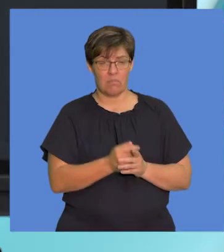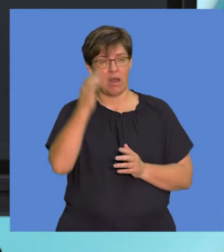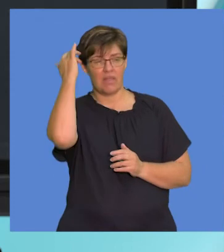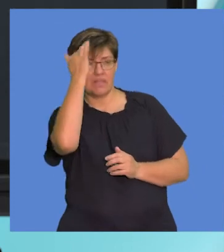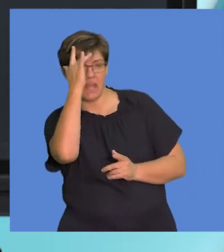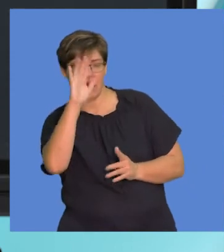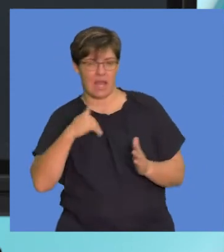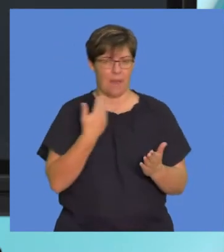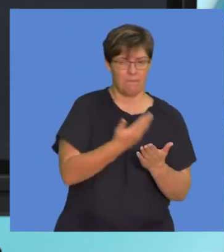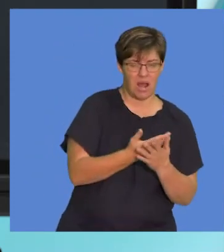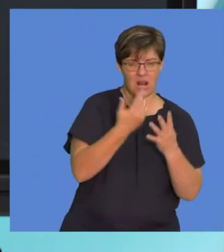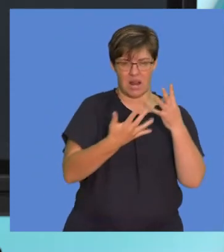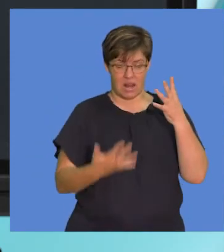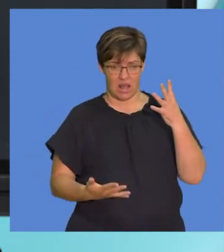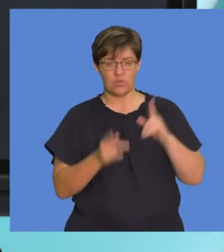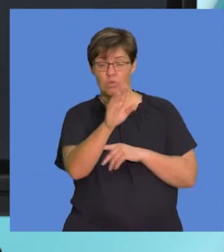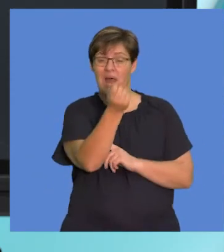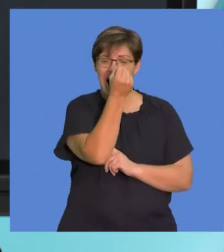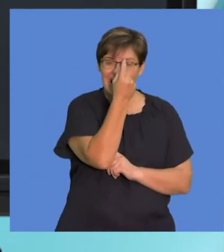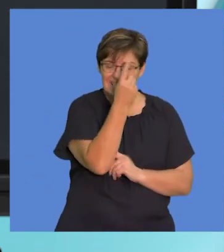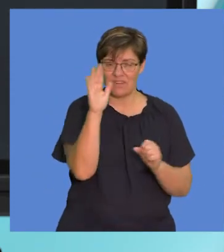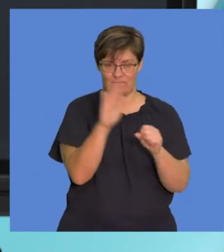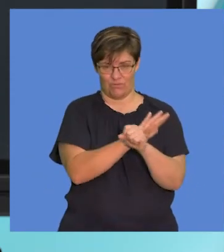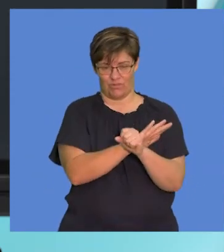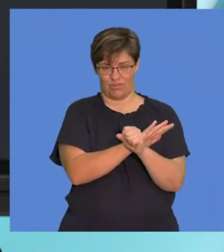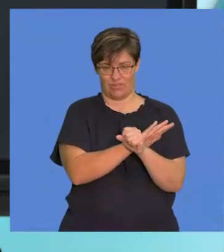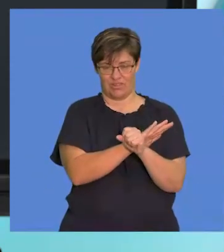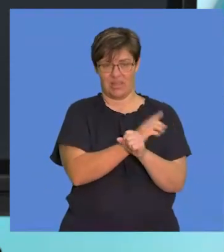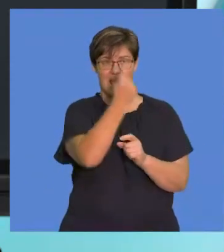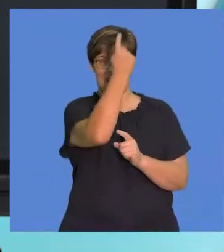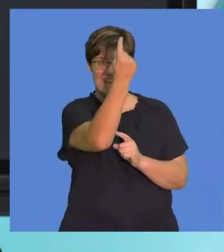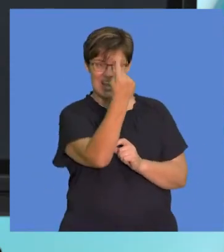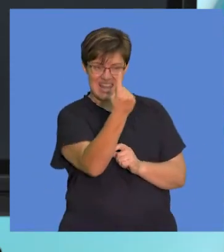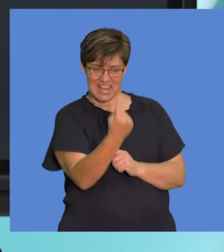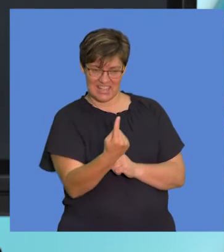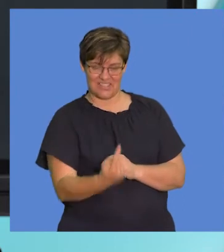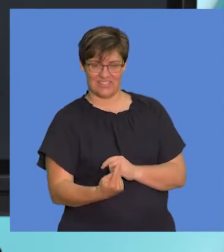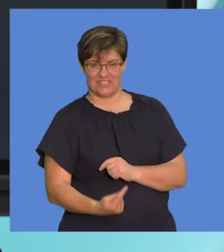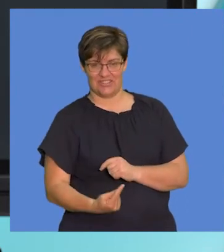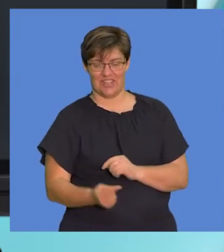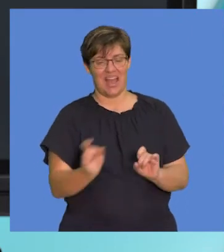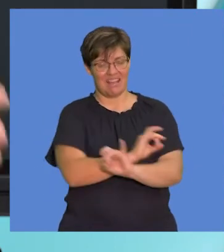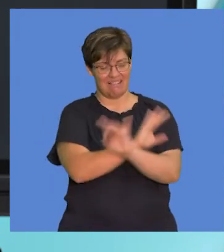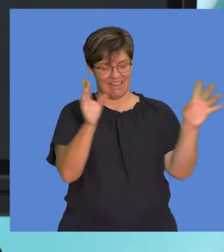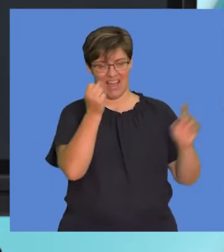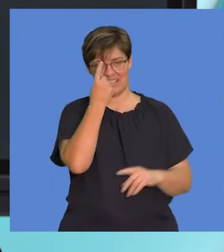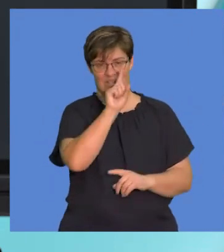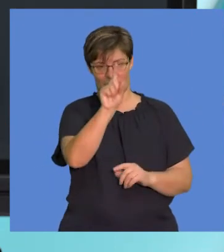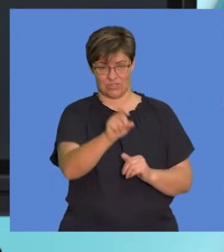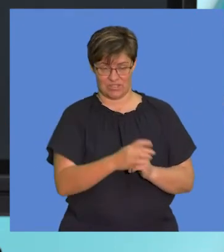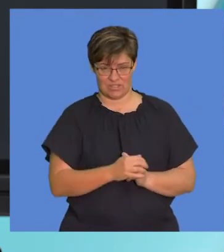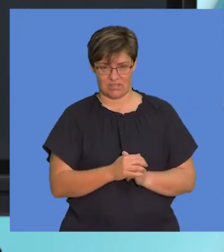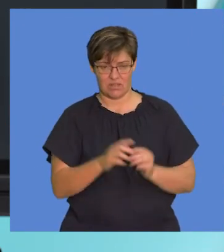the, thinking and applying, they require you to understand, each part of the question